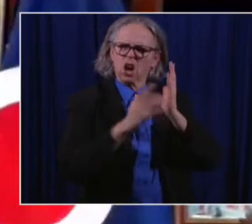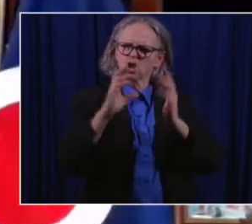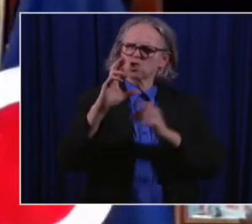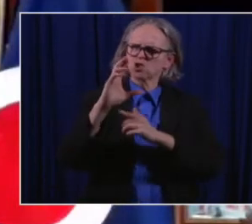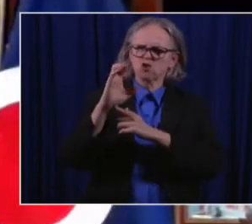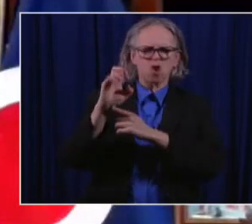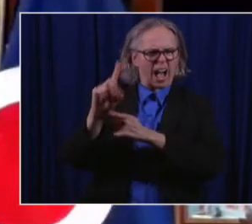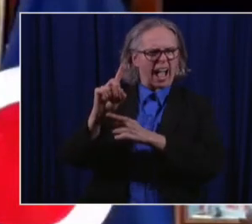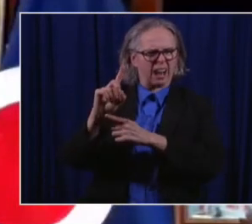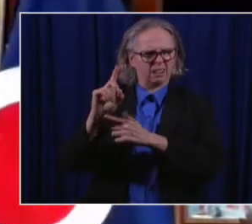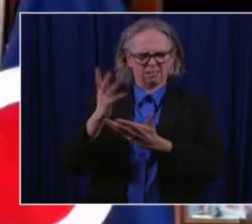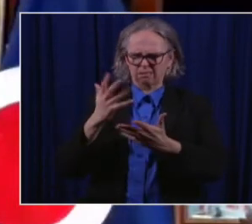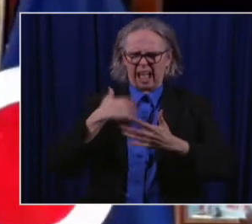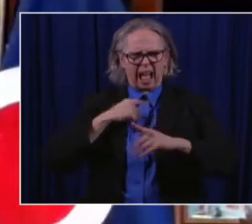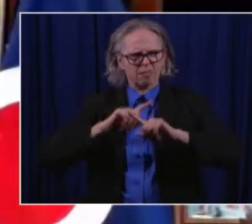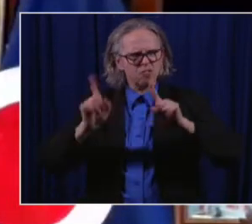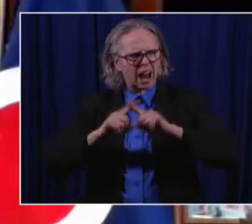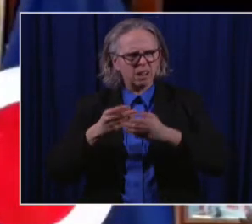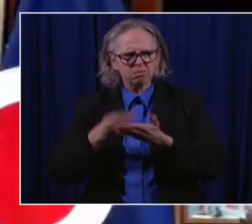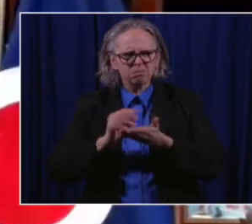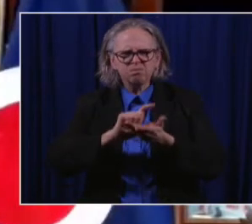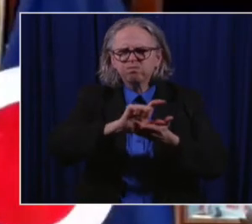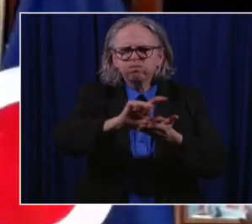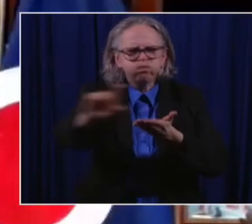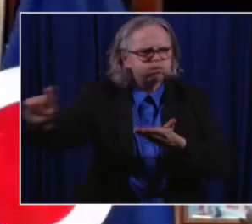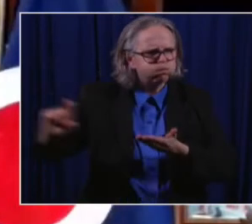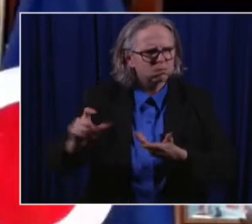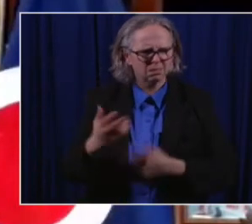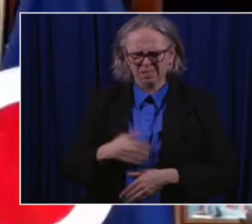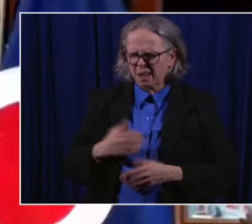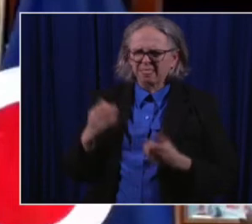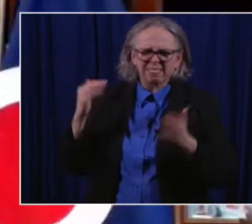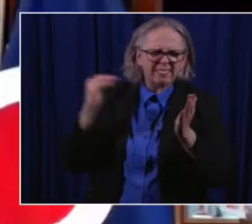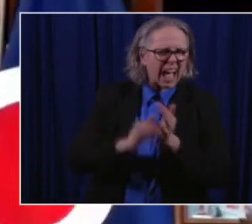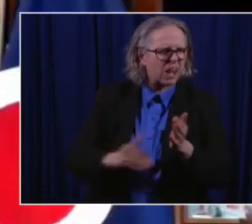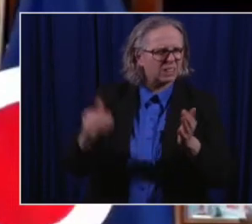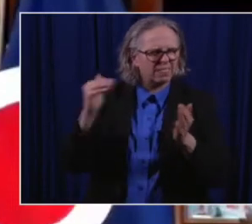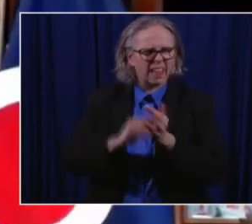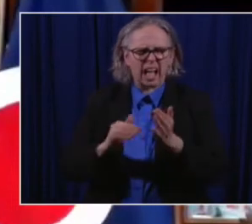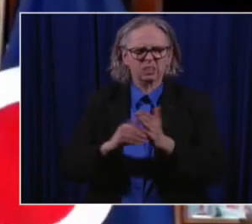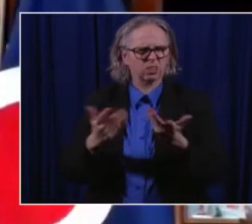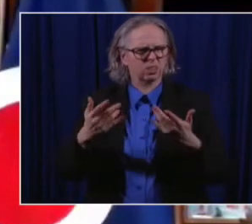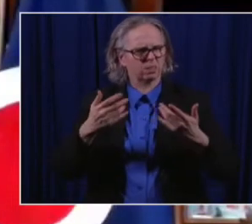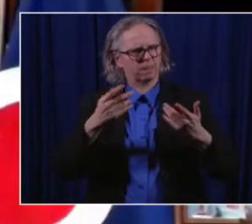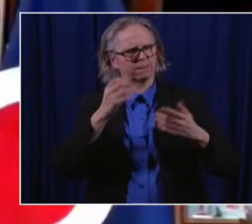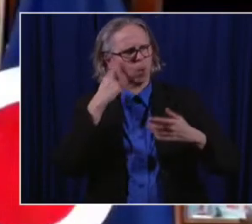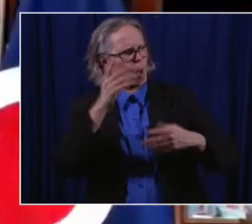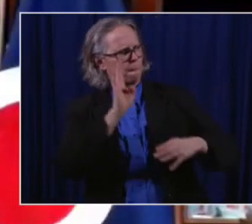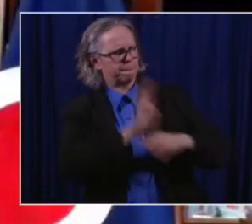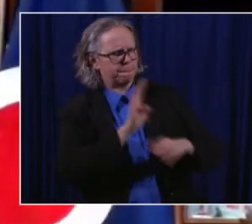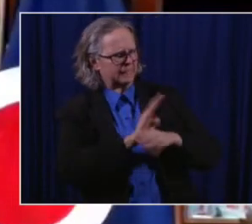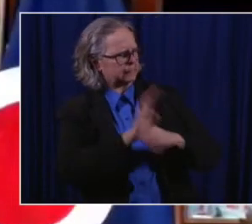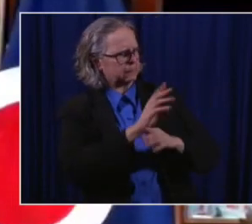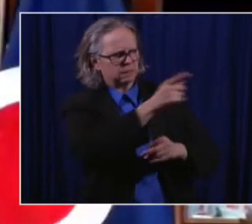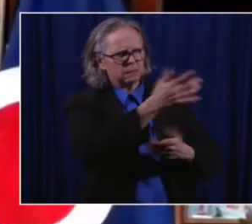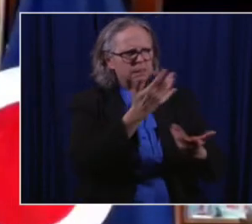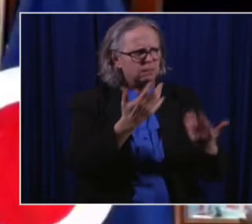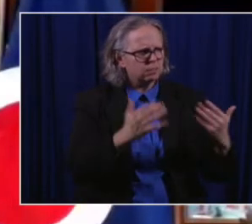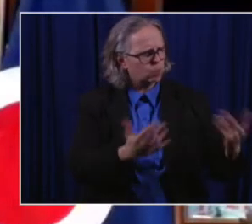15,000 technology-focused credentials that we've awarded to businesses to upskill their employees. But